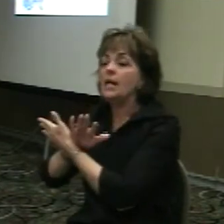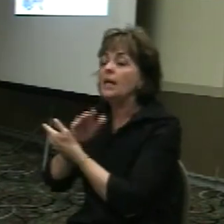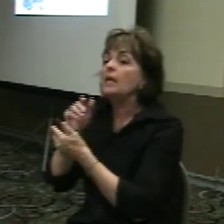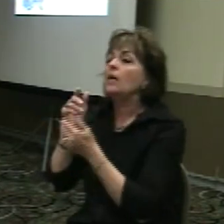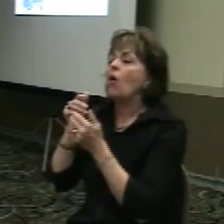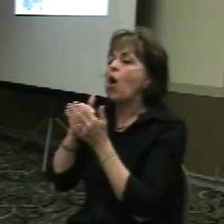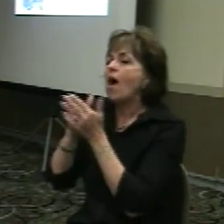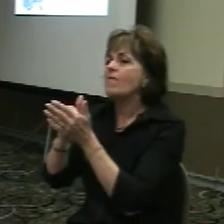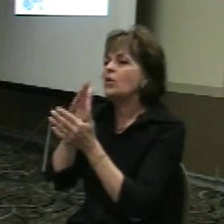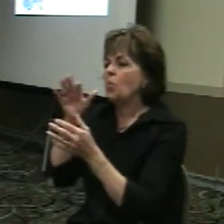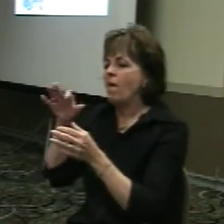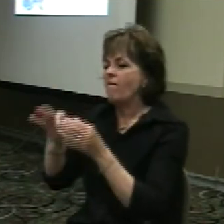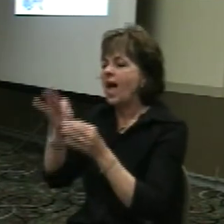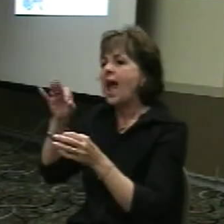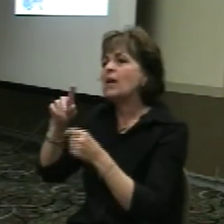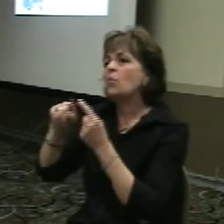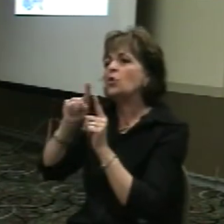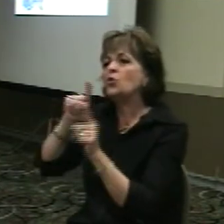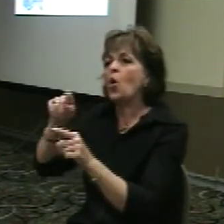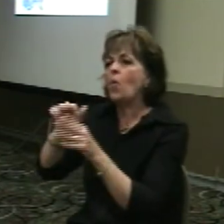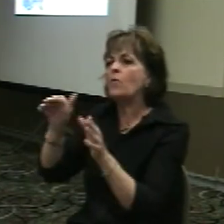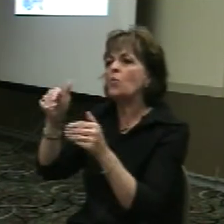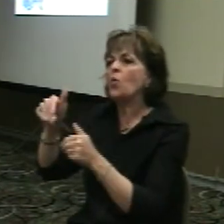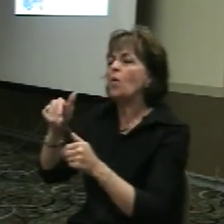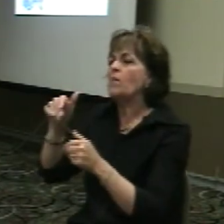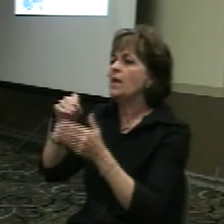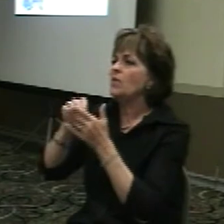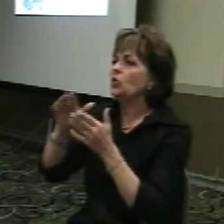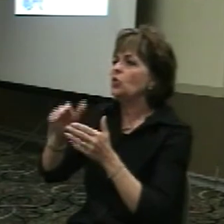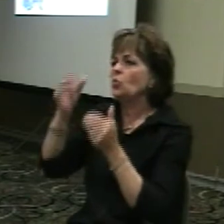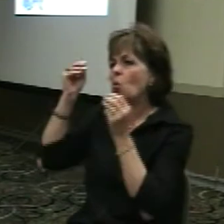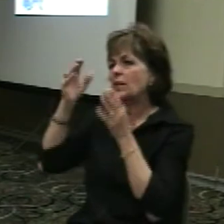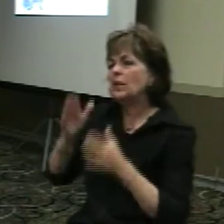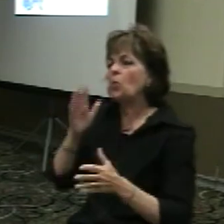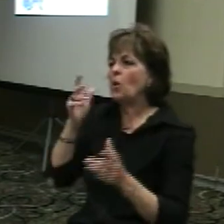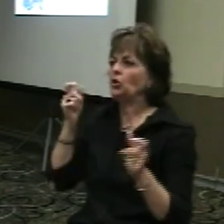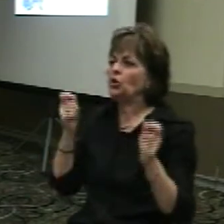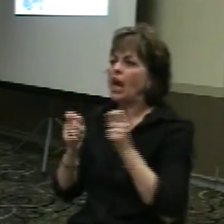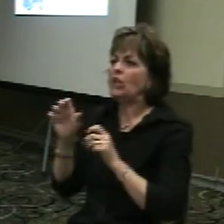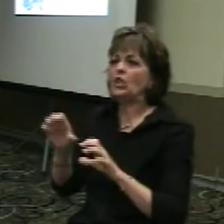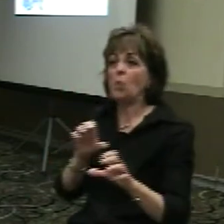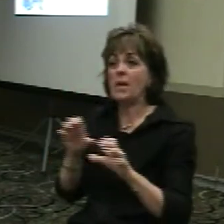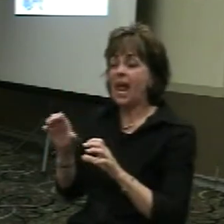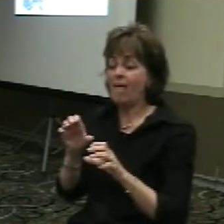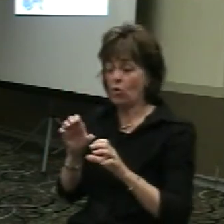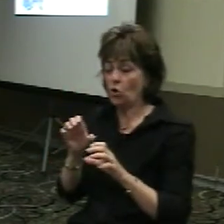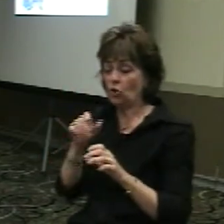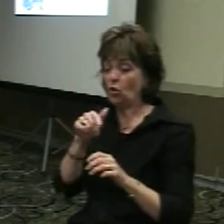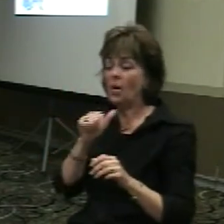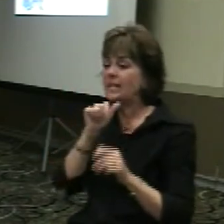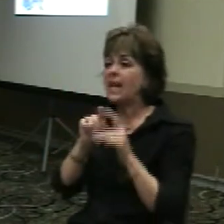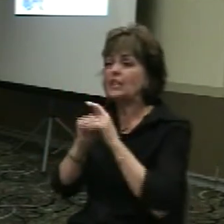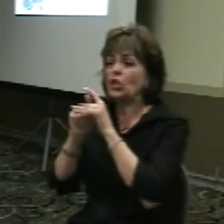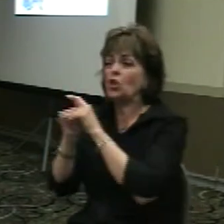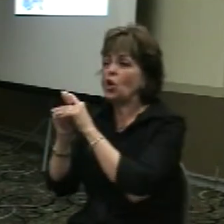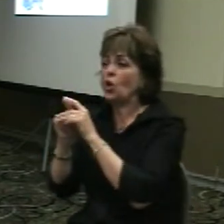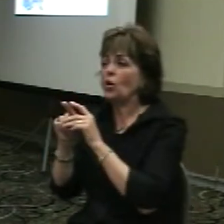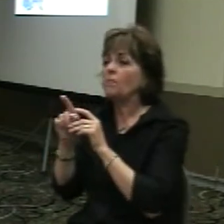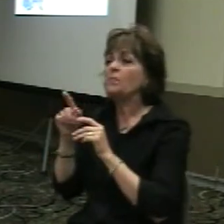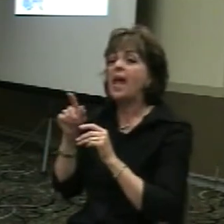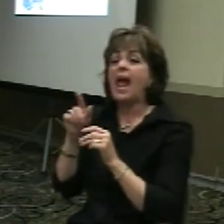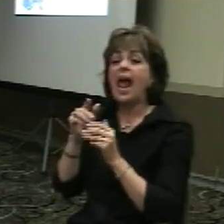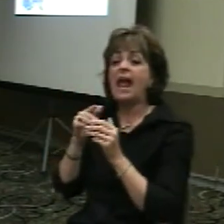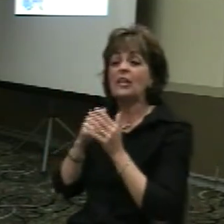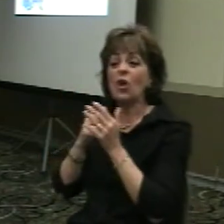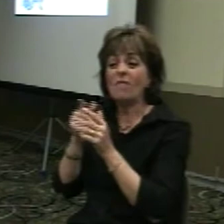oftentimes find is that as you go into the room, the student or the teacher will change their behavior such that the behavior doesn't occur. And as many times as you may want to go